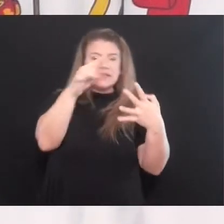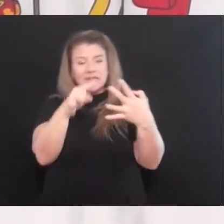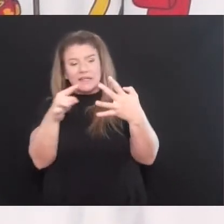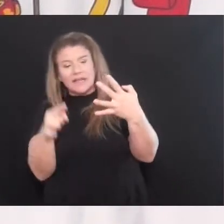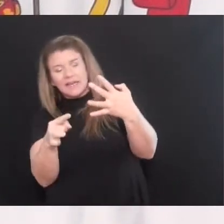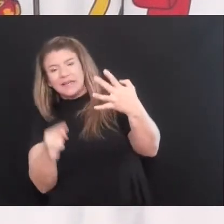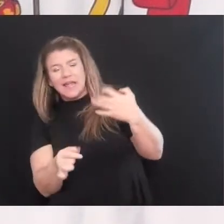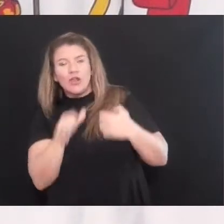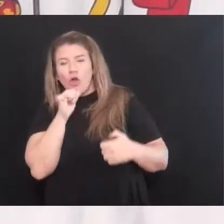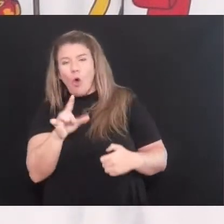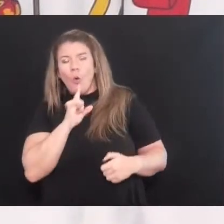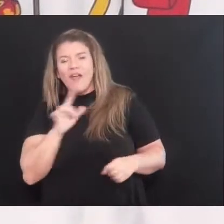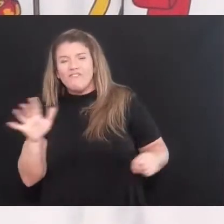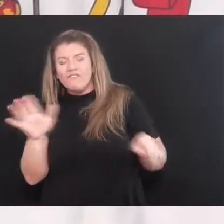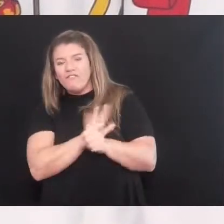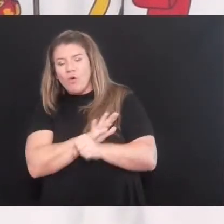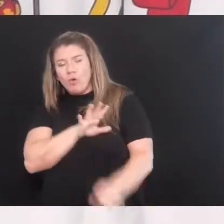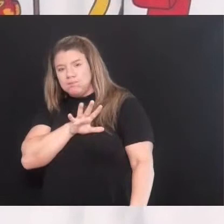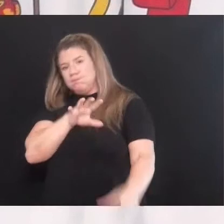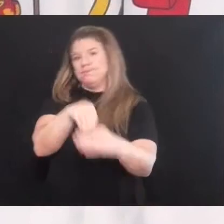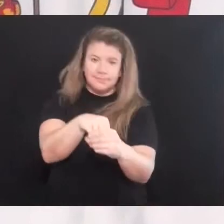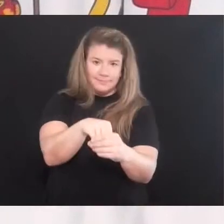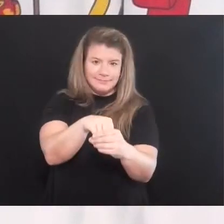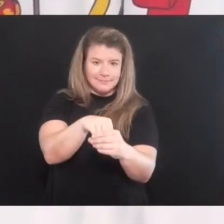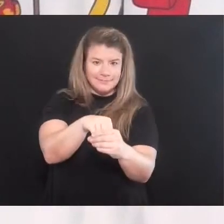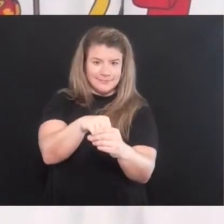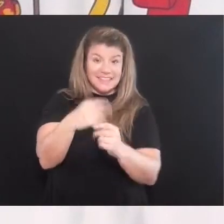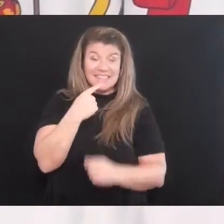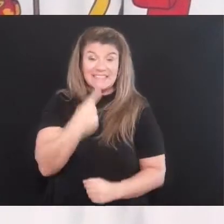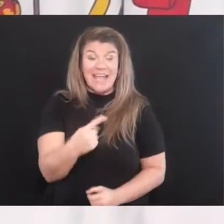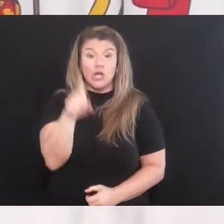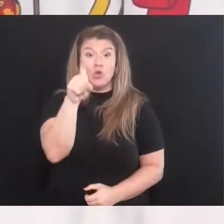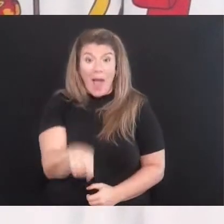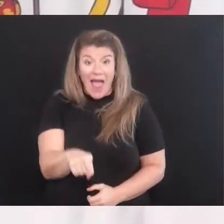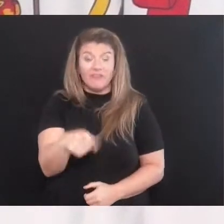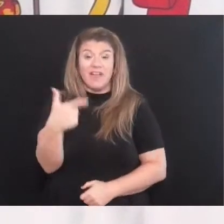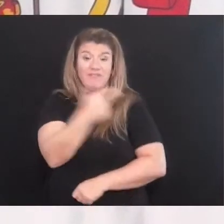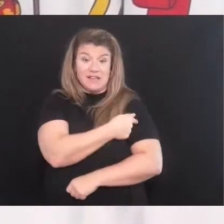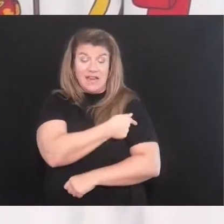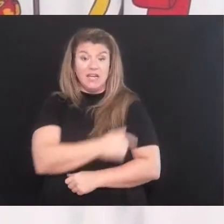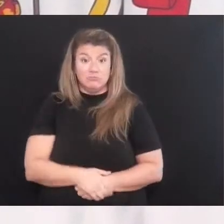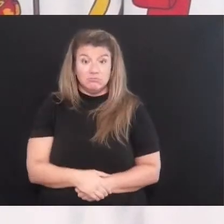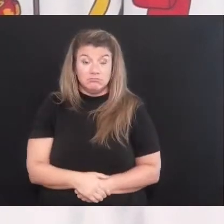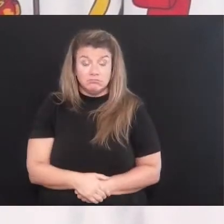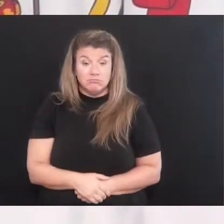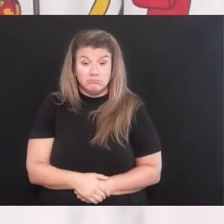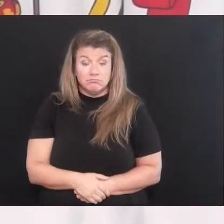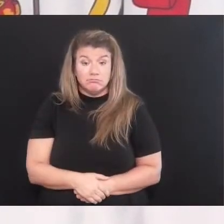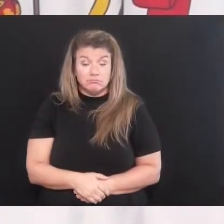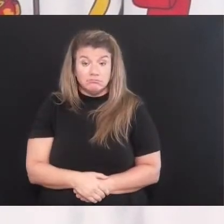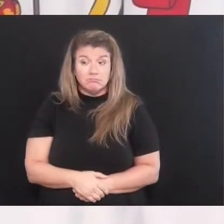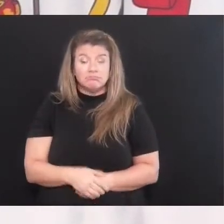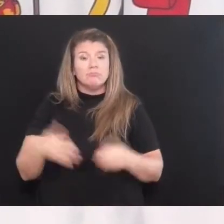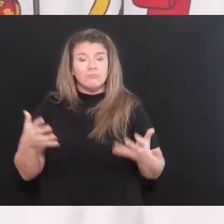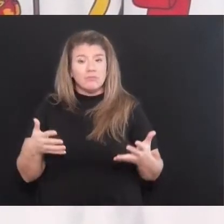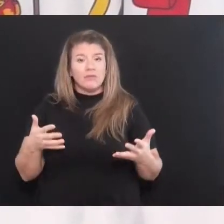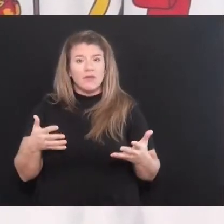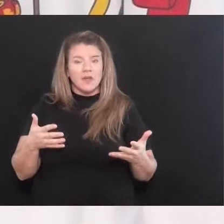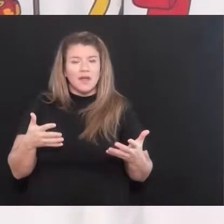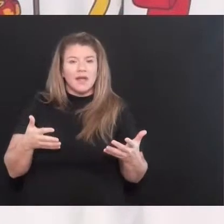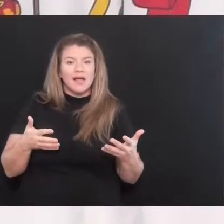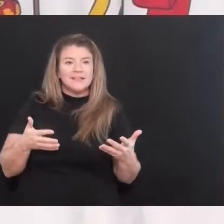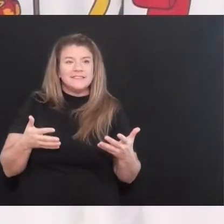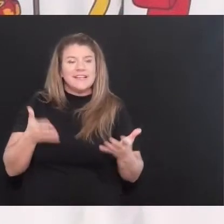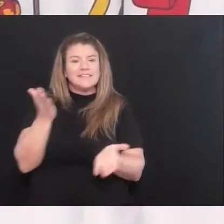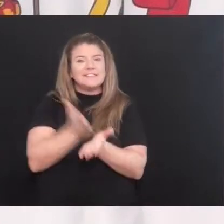don't wholeheartedly commit to saying, we got to get vaccinated, everybody. You know, let's